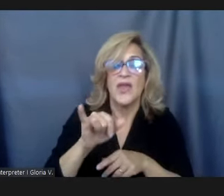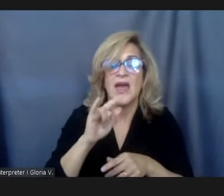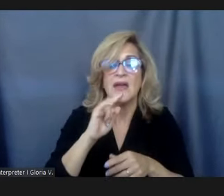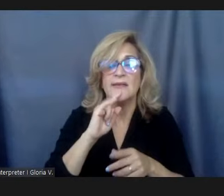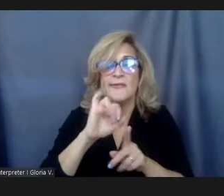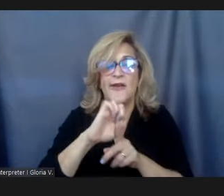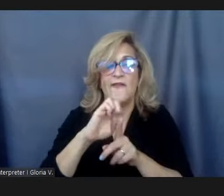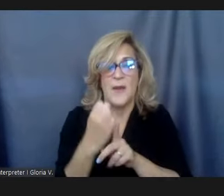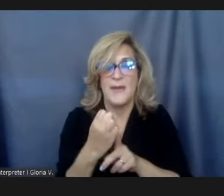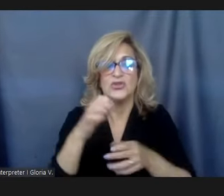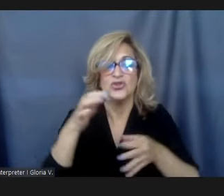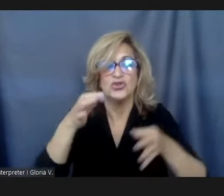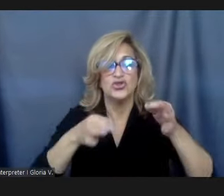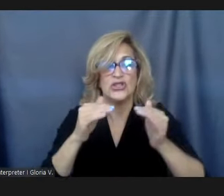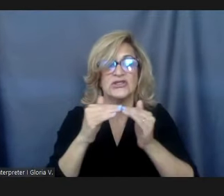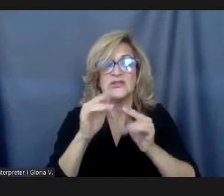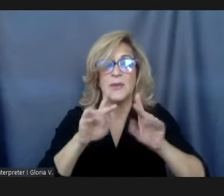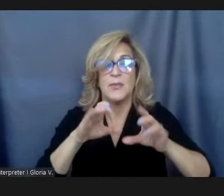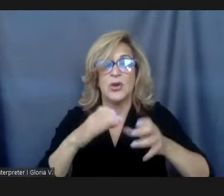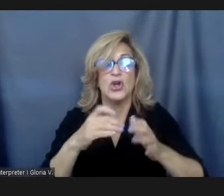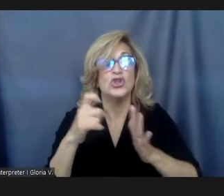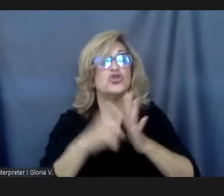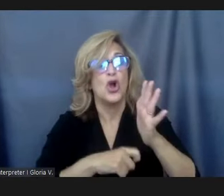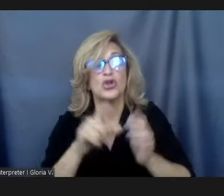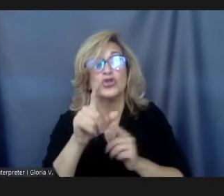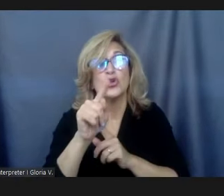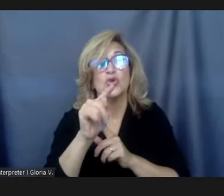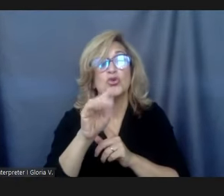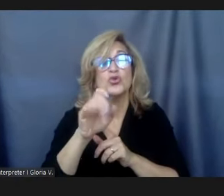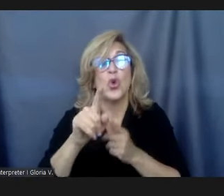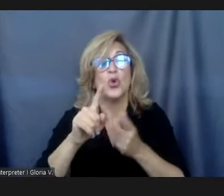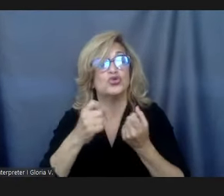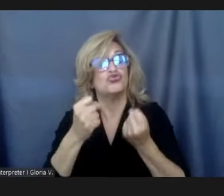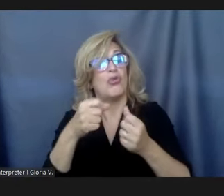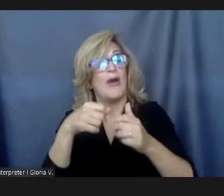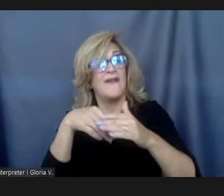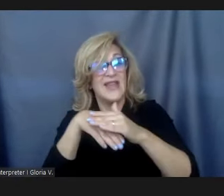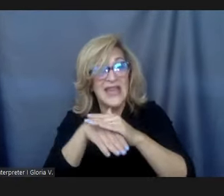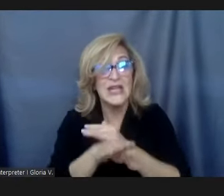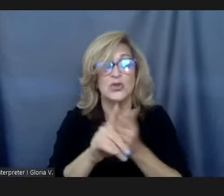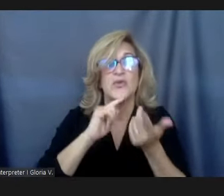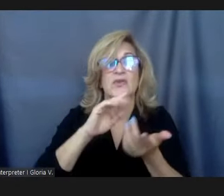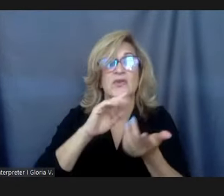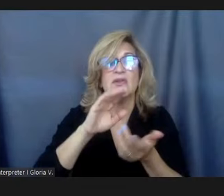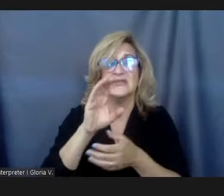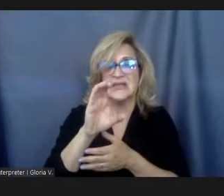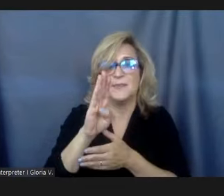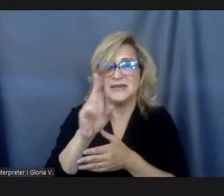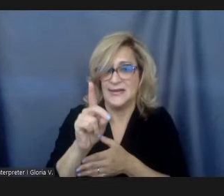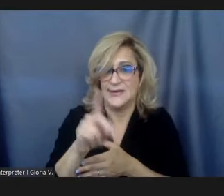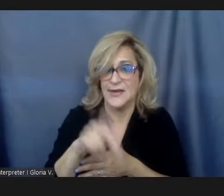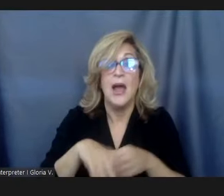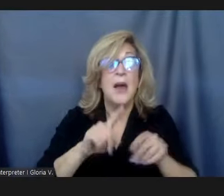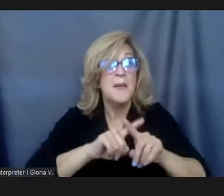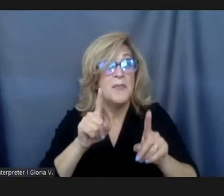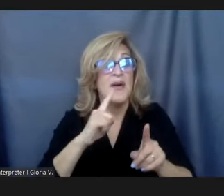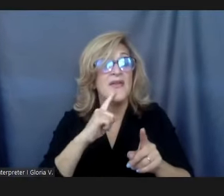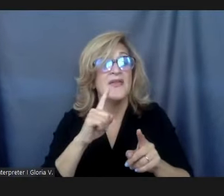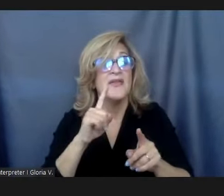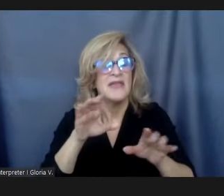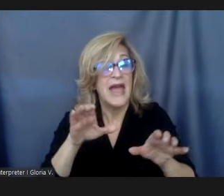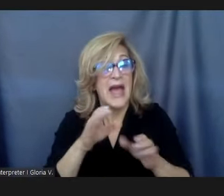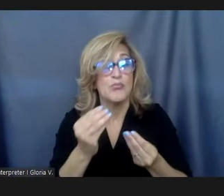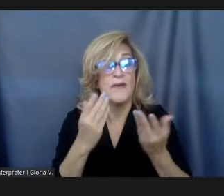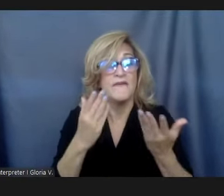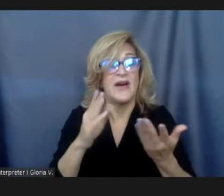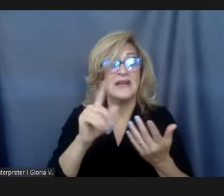tax credit for those individuals whose primary residence is within the Central Business District and whose New York adjusted gross income is less than $60,000 per